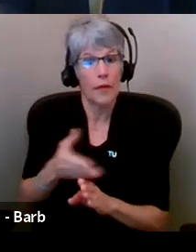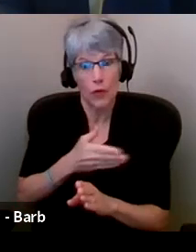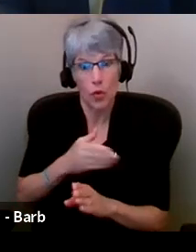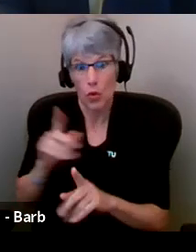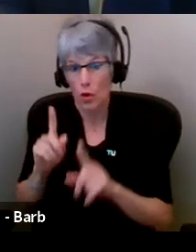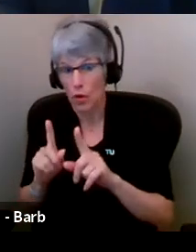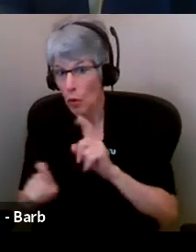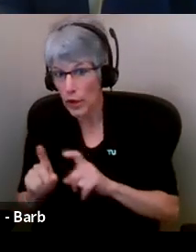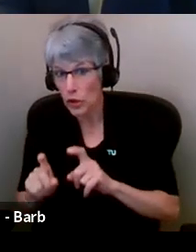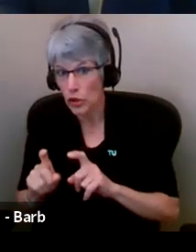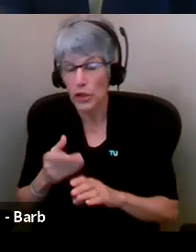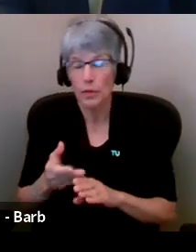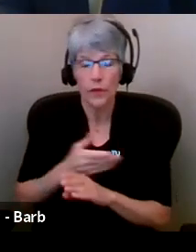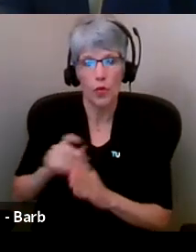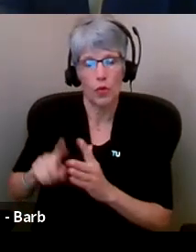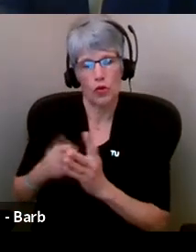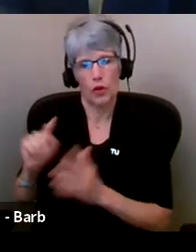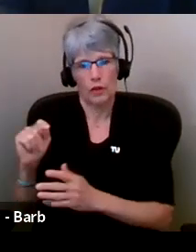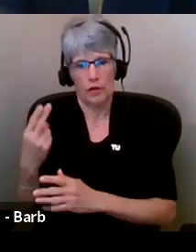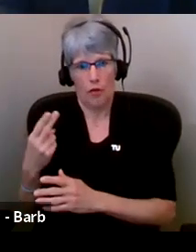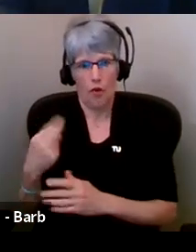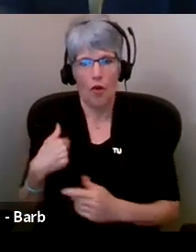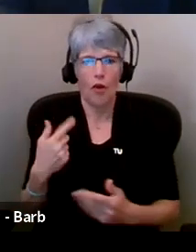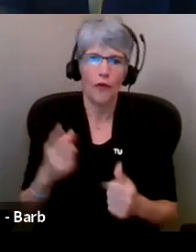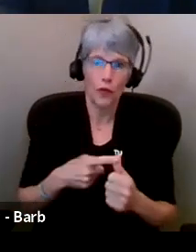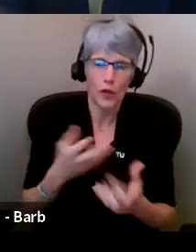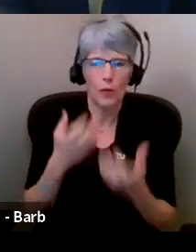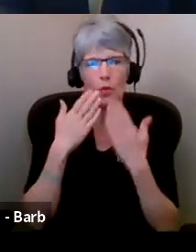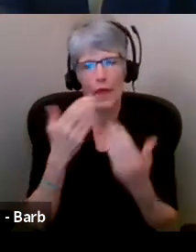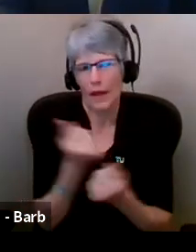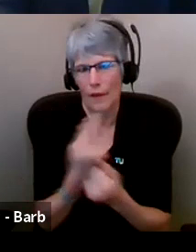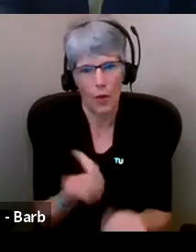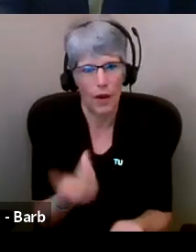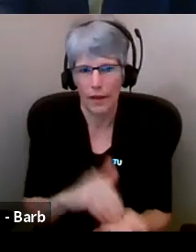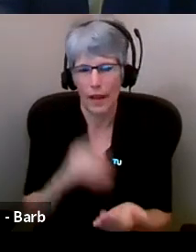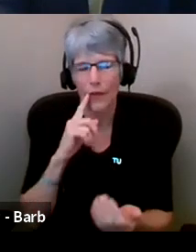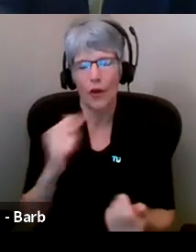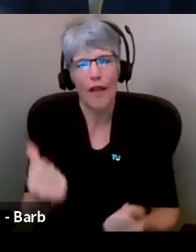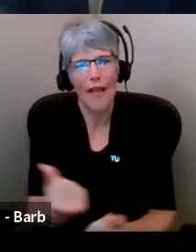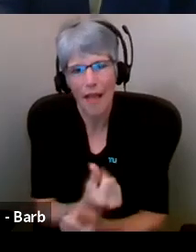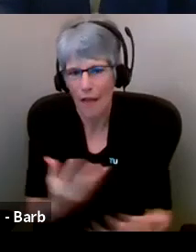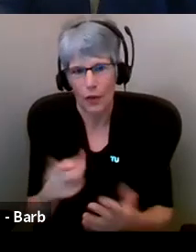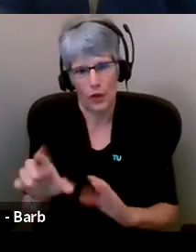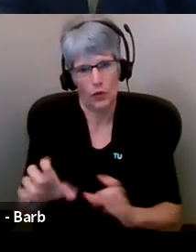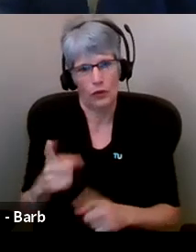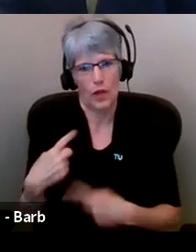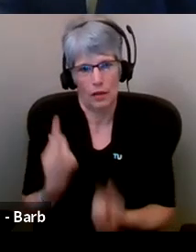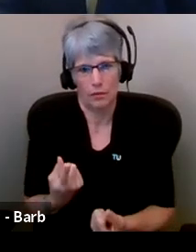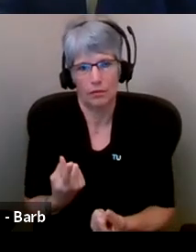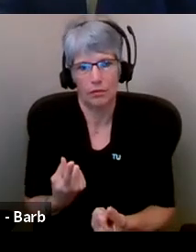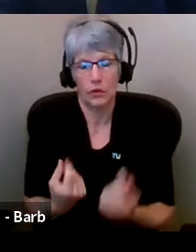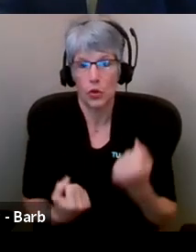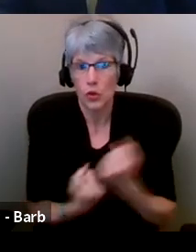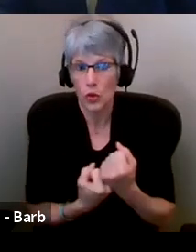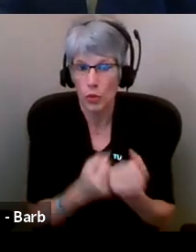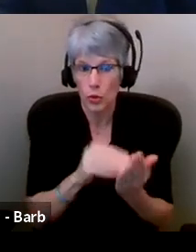start having the town hall in that forum, I just want to thank everyone once again for everything that they've done to support our students and